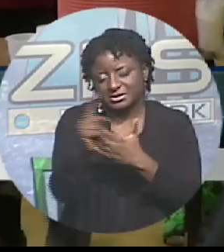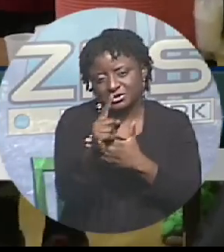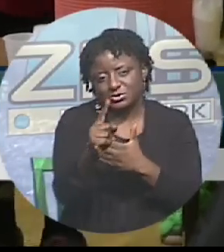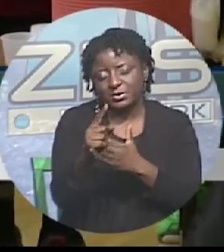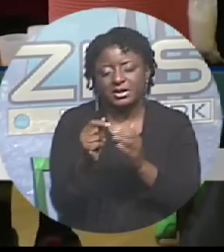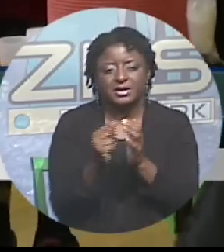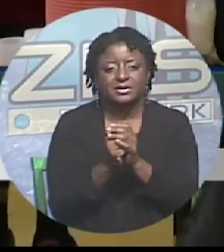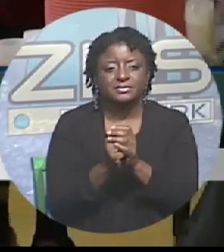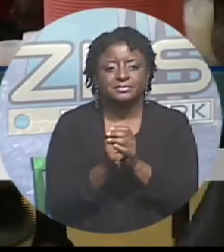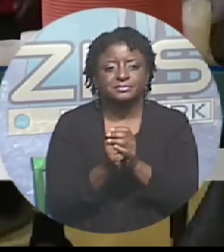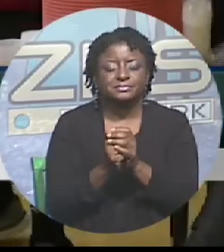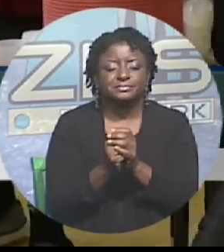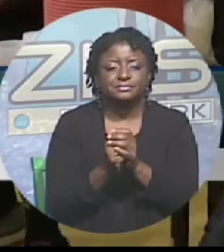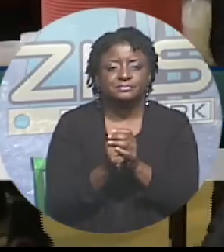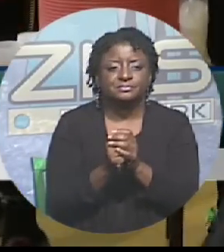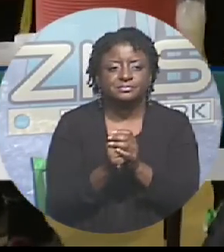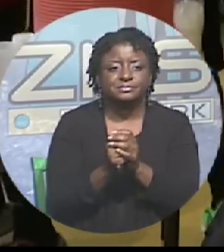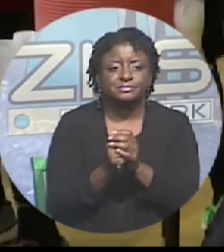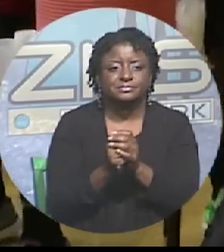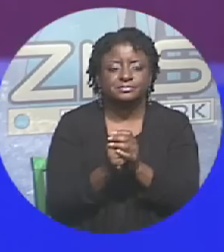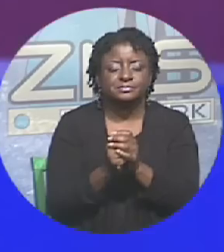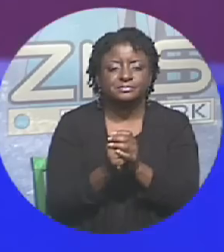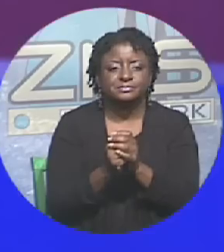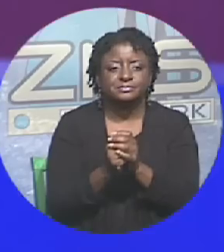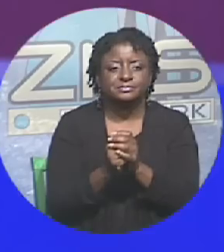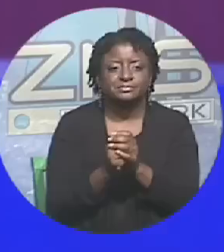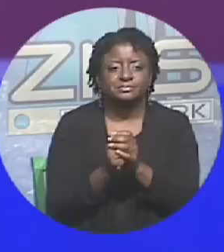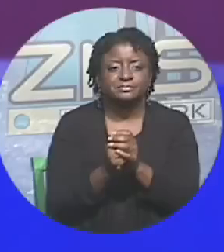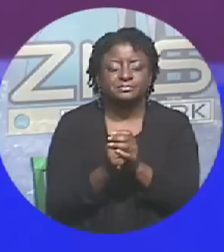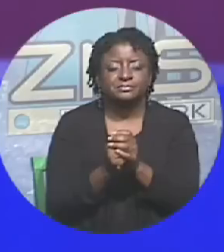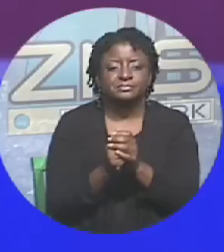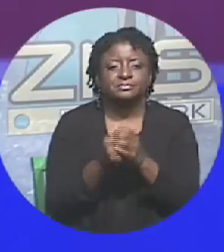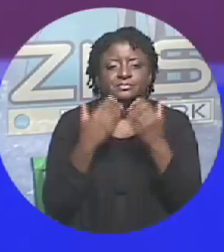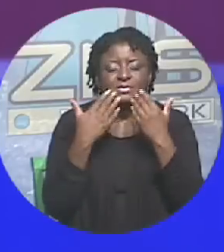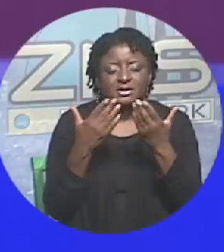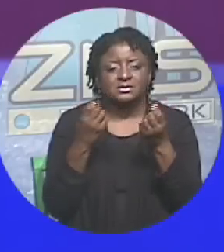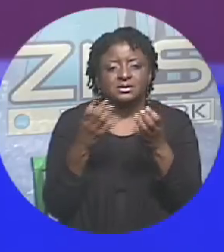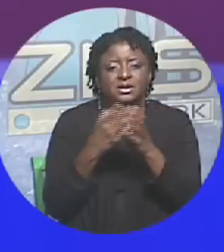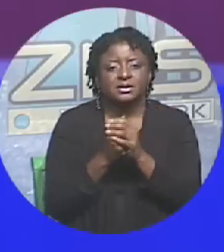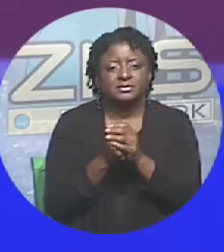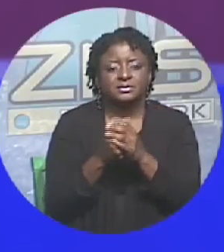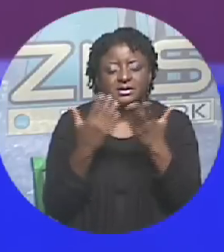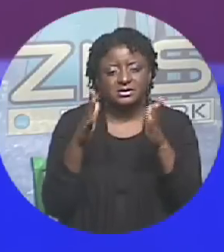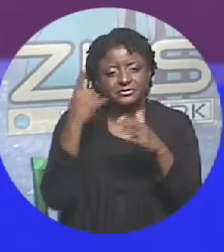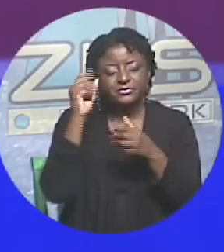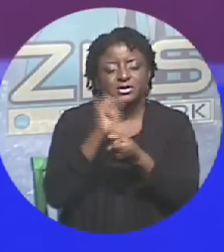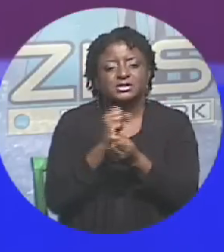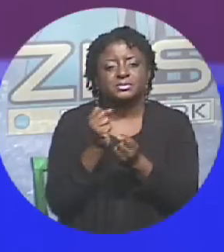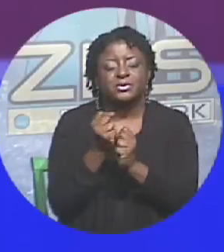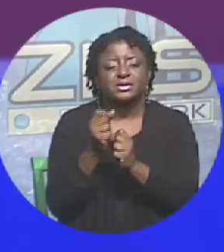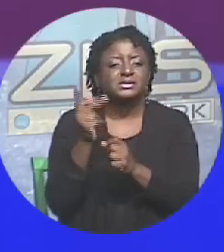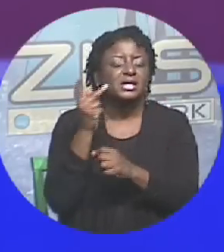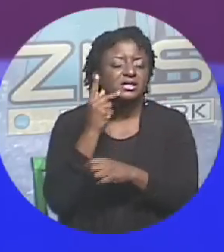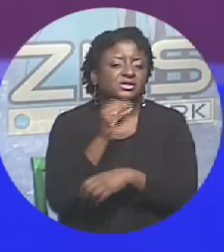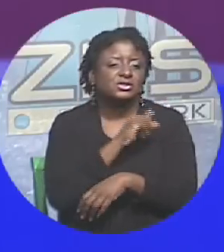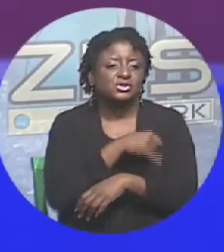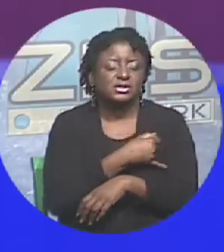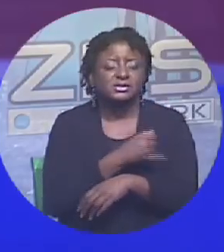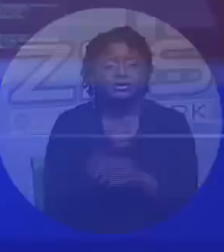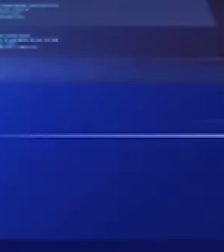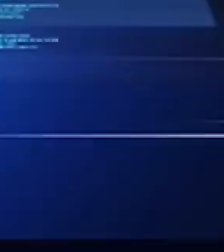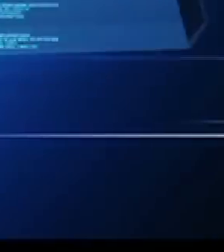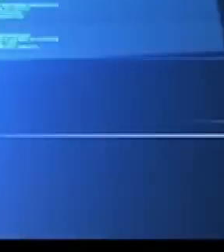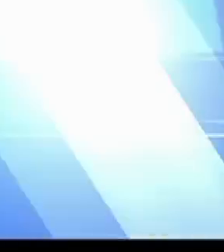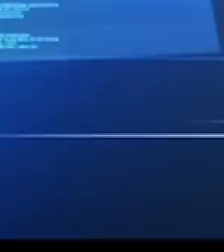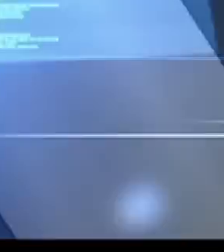Jonathan Benson, ZNS Total Sports. Thanks so much, Jonathan. That will do it for sports. I'm Kelsey Johnson.